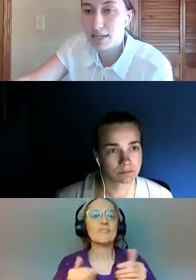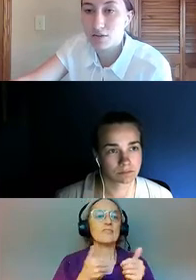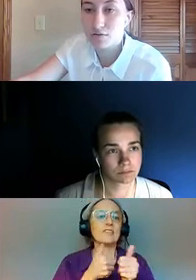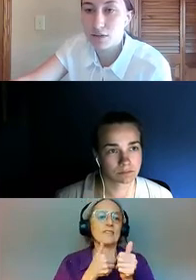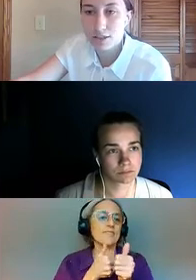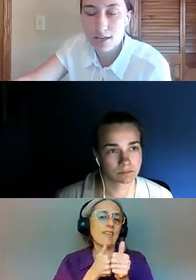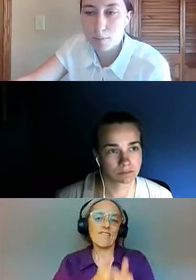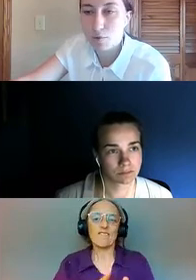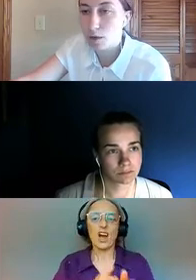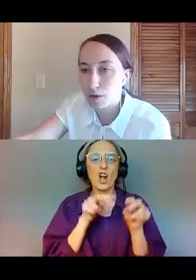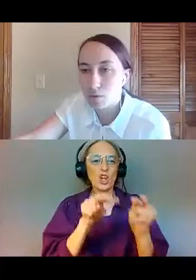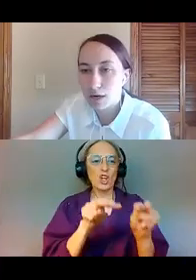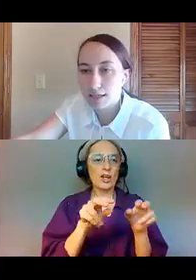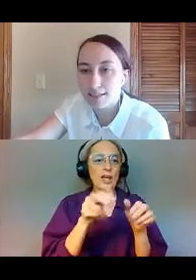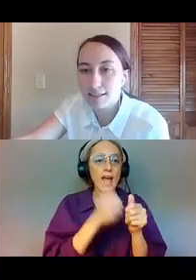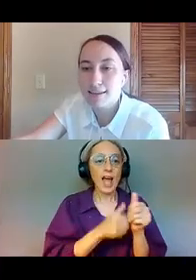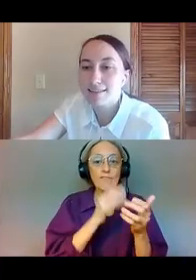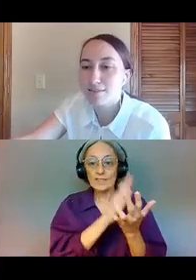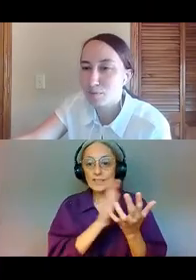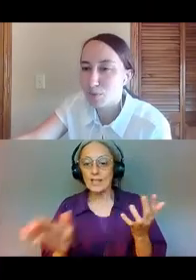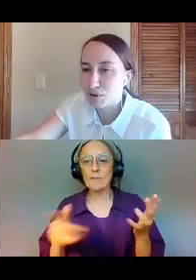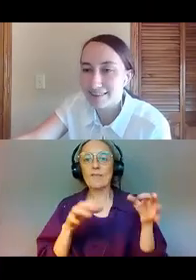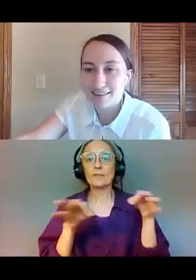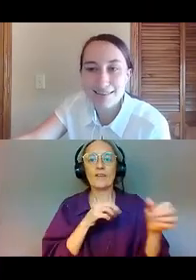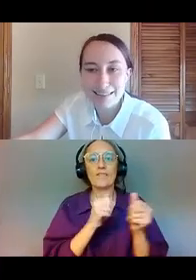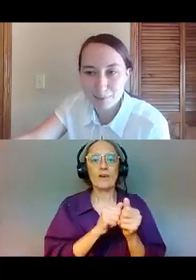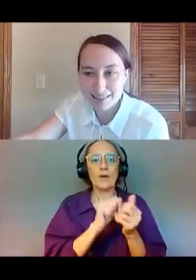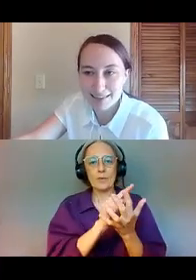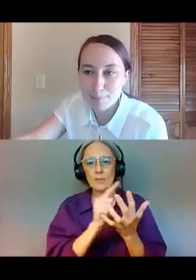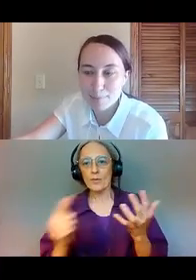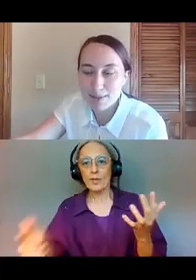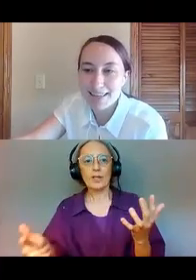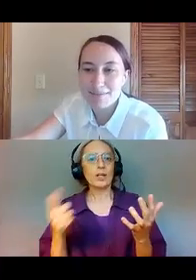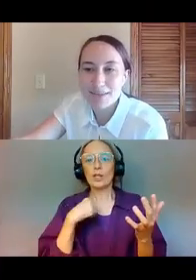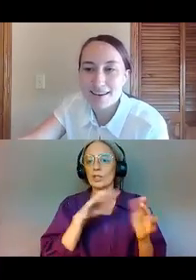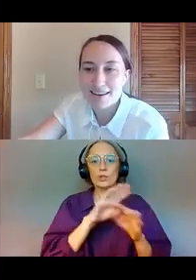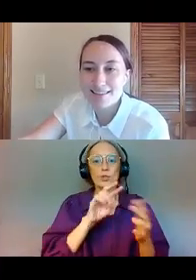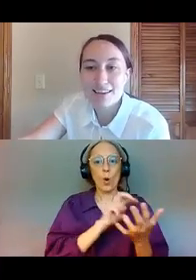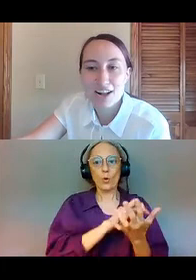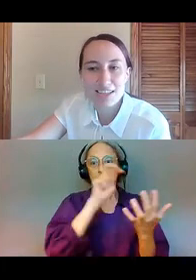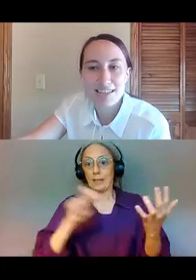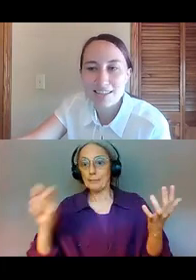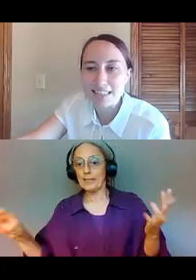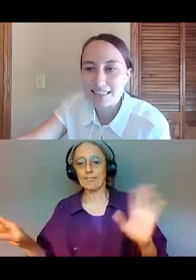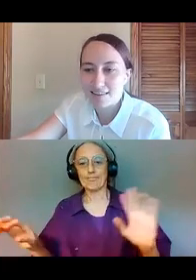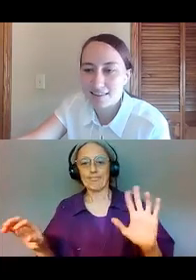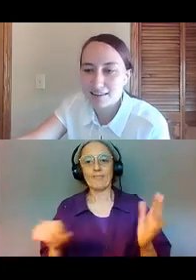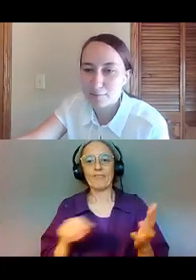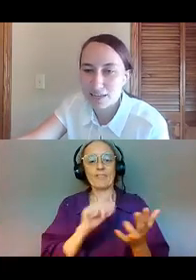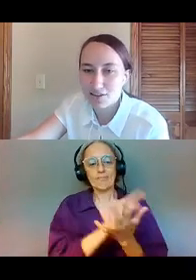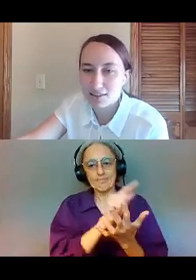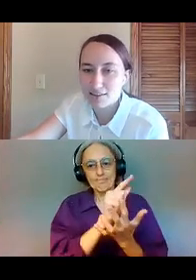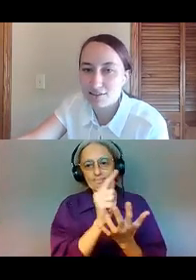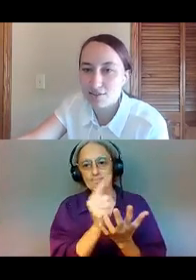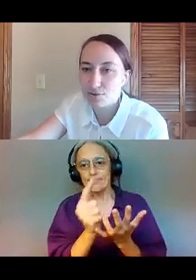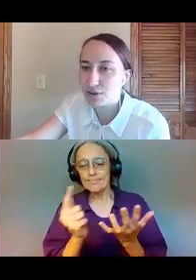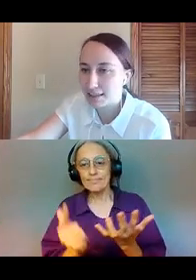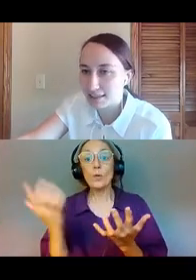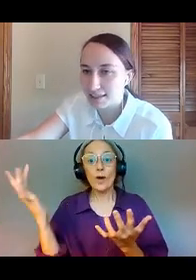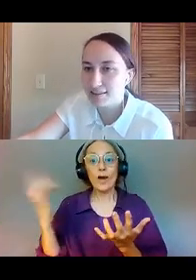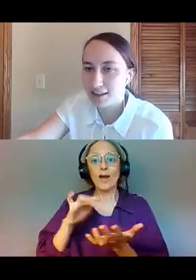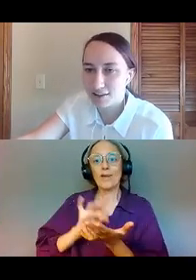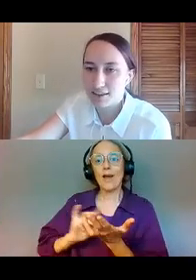the explanation for each step one by one. It's very important not to skip a step because the calculator needs all the information